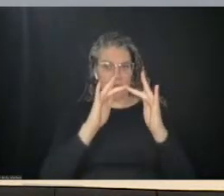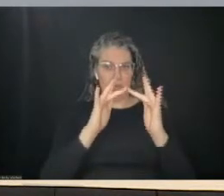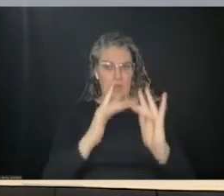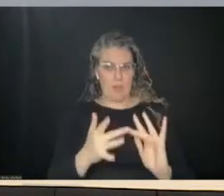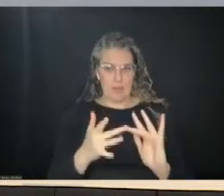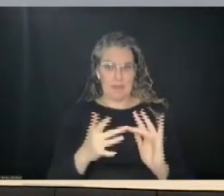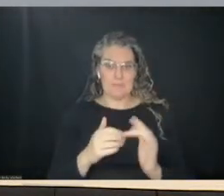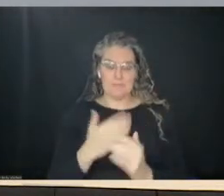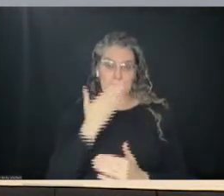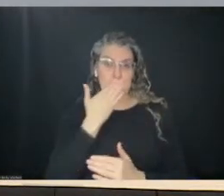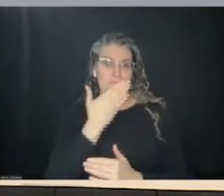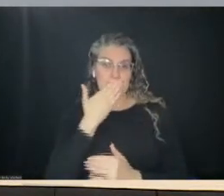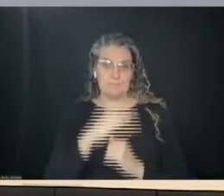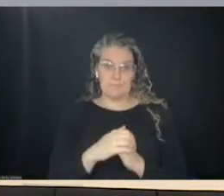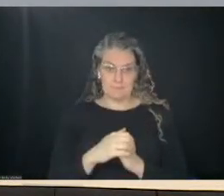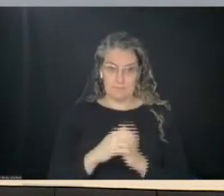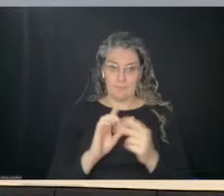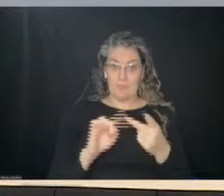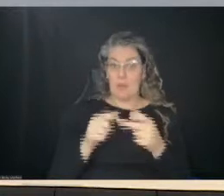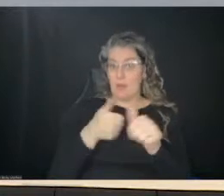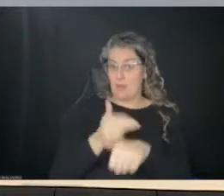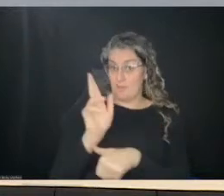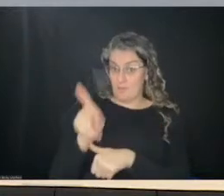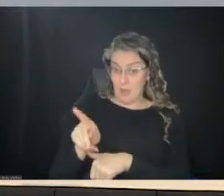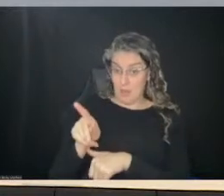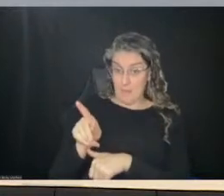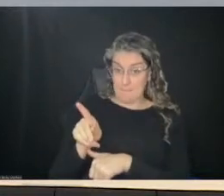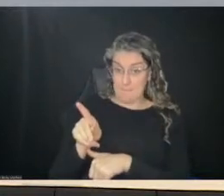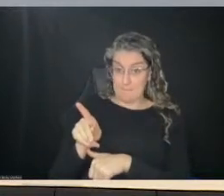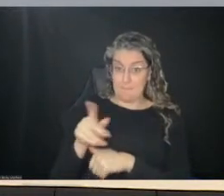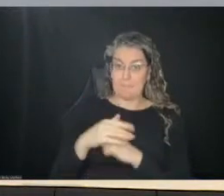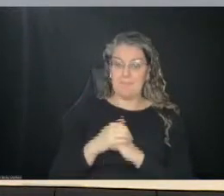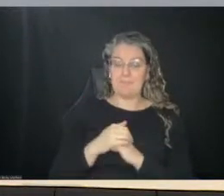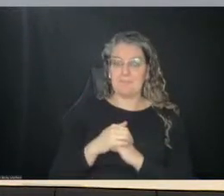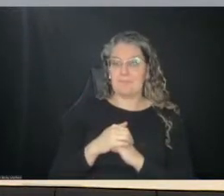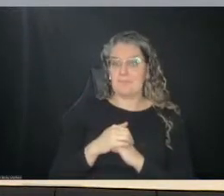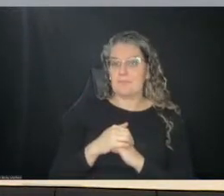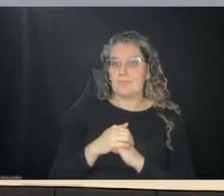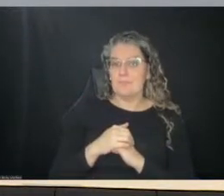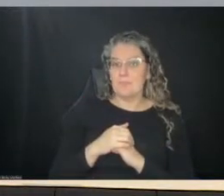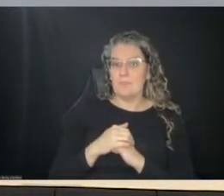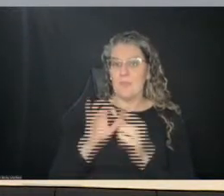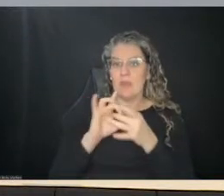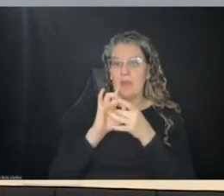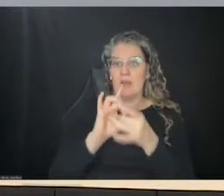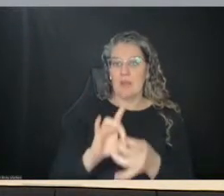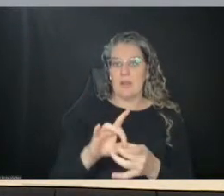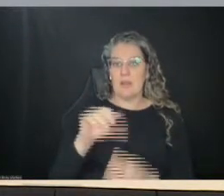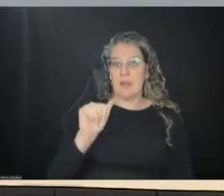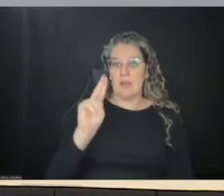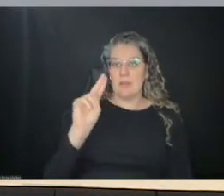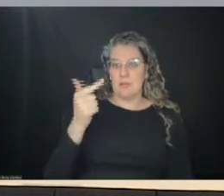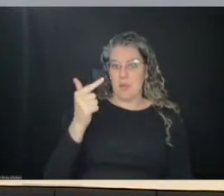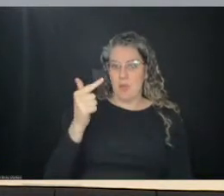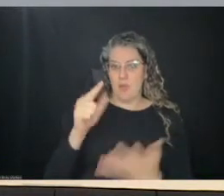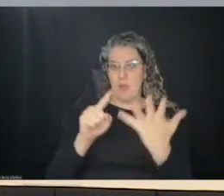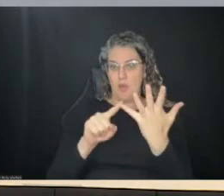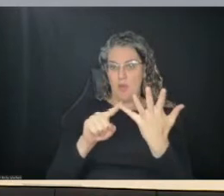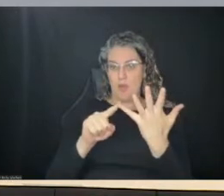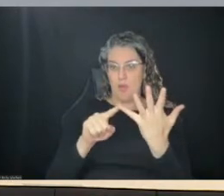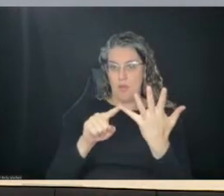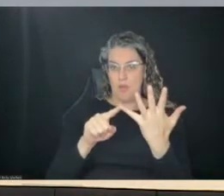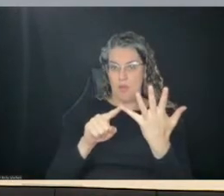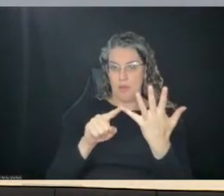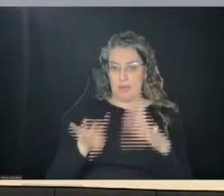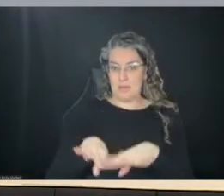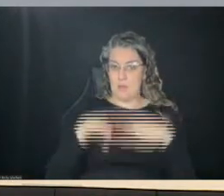Okay, thank you very much. I guess my follow-up question would be in relation to the August 8th date. It kind of looms